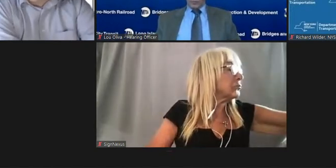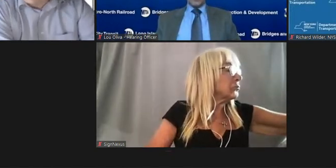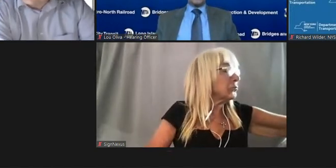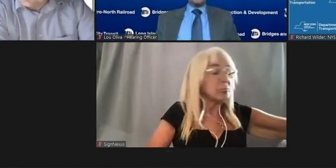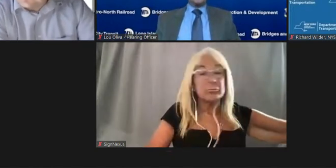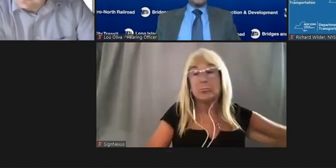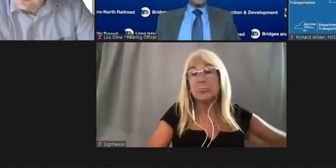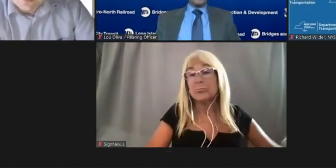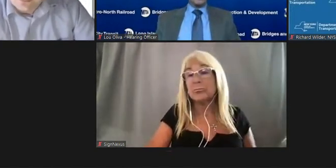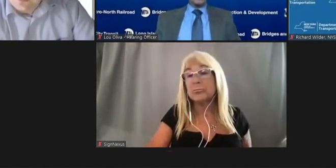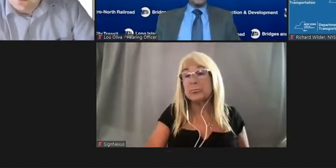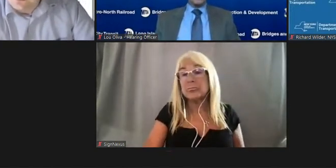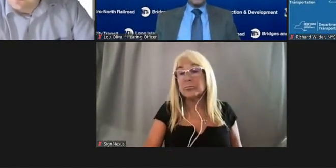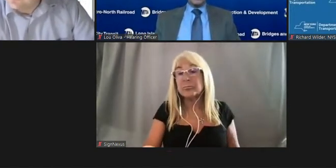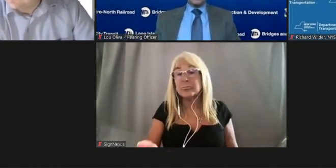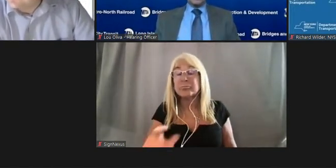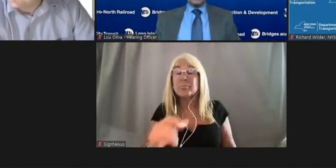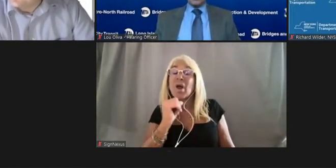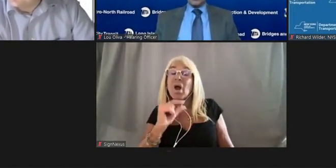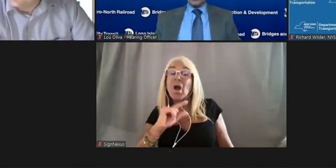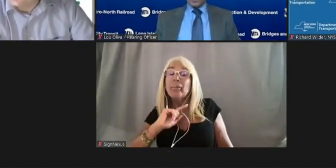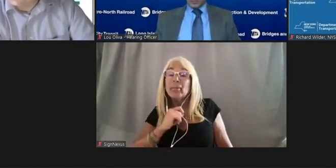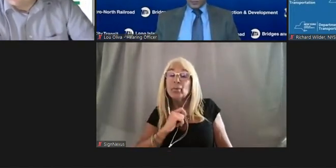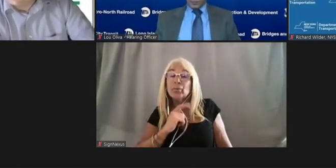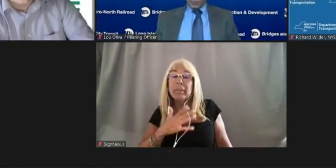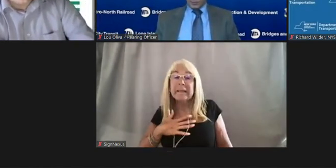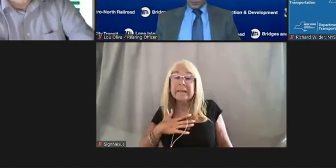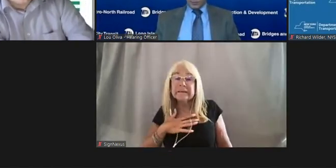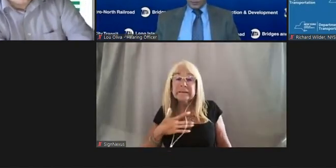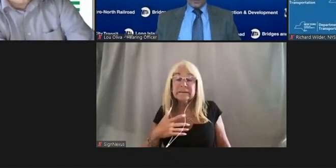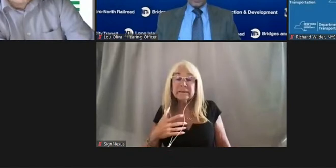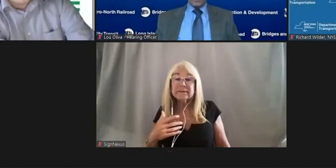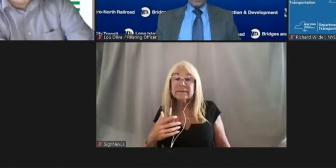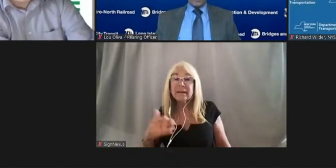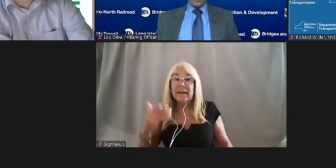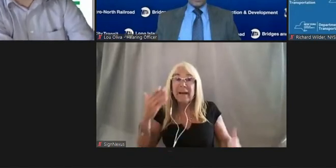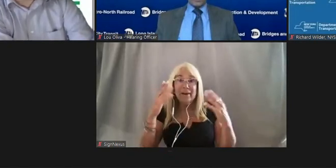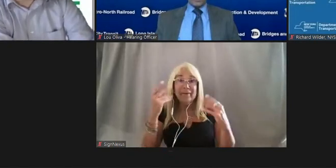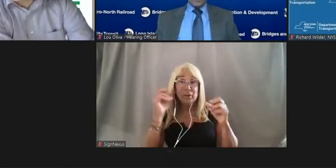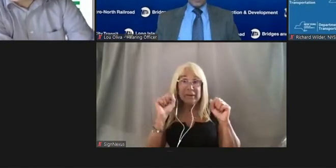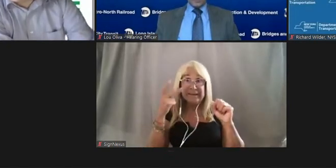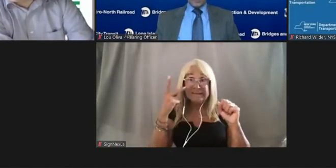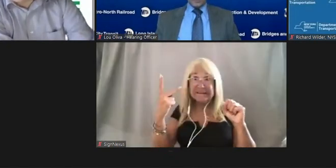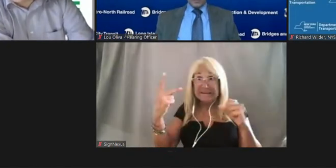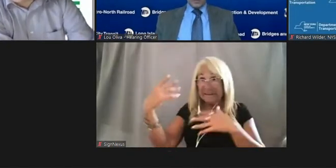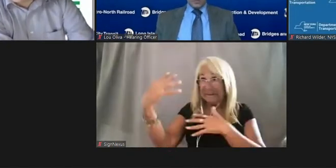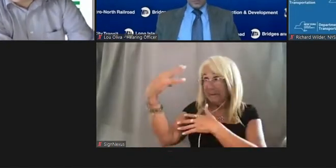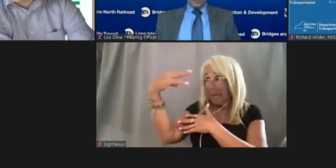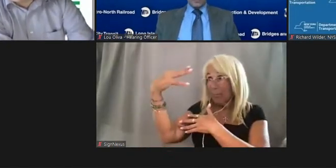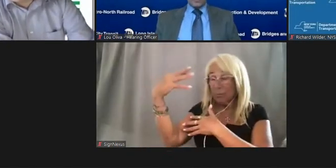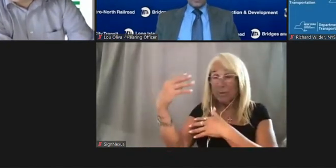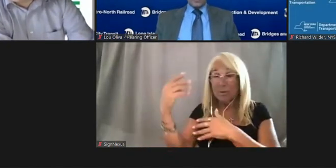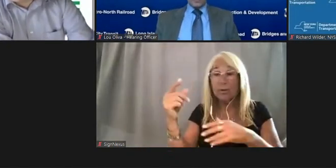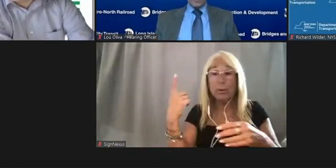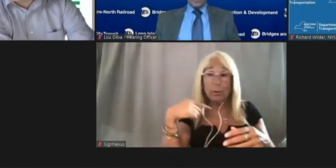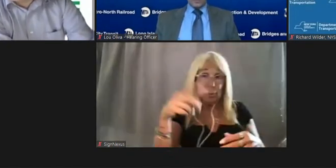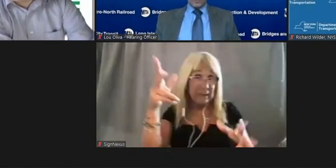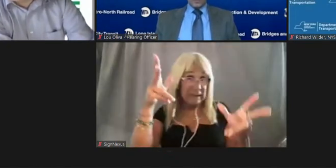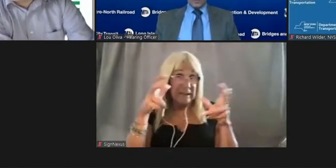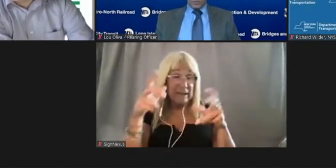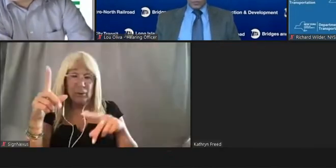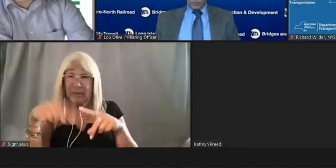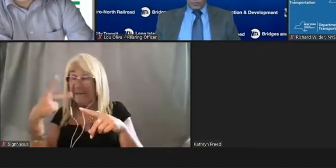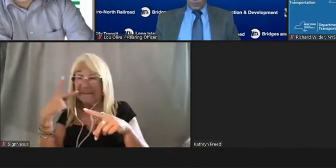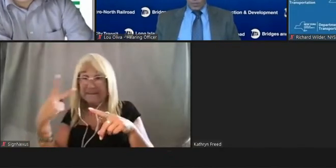Catherine you may unmute yourself and begin your remarks hi I don't know if you can see me we can hear you we